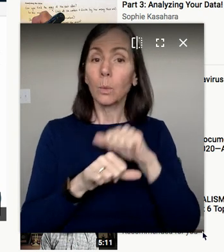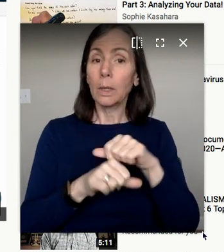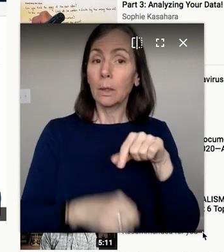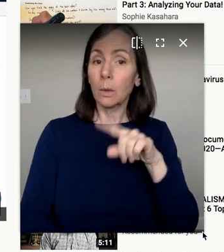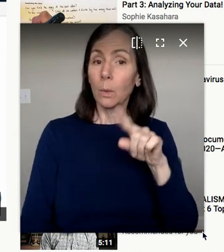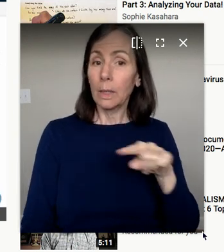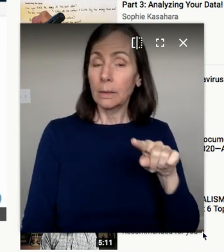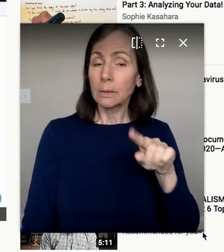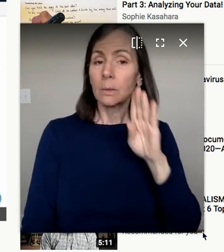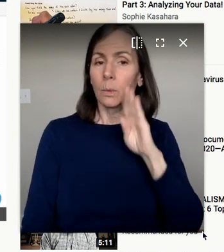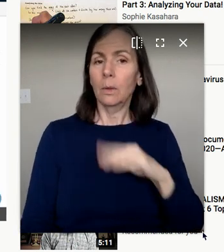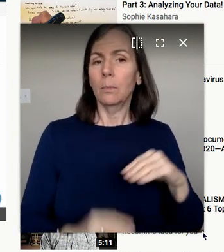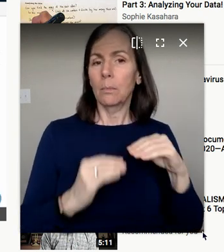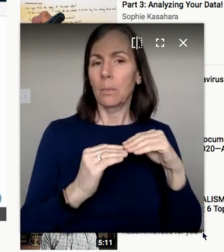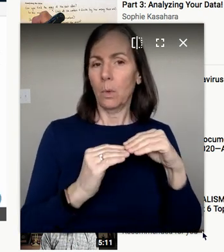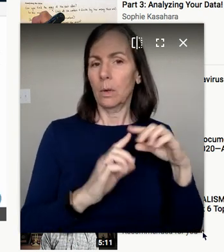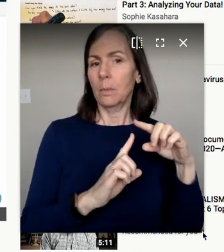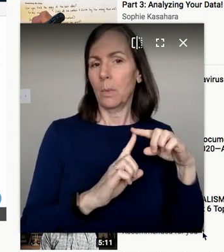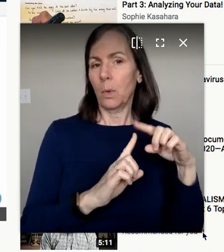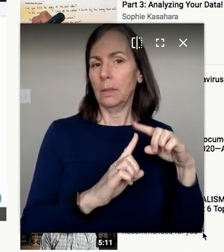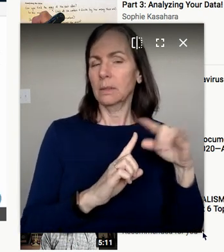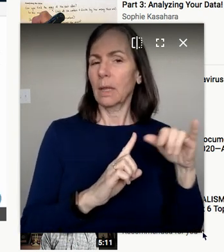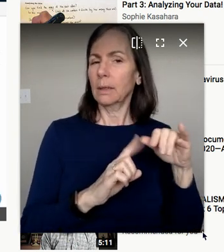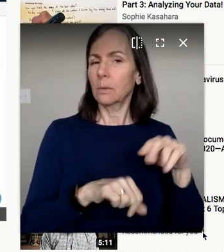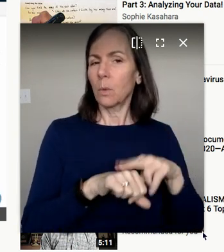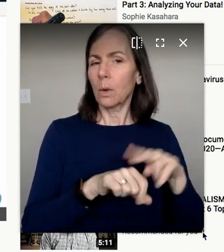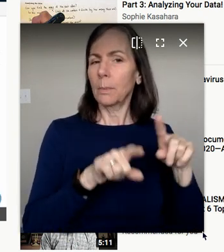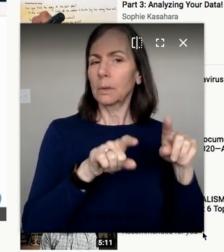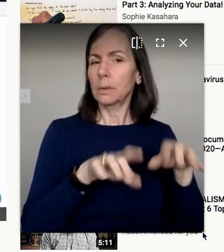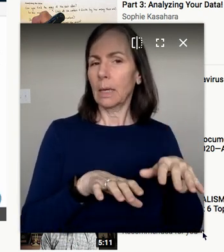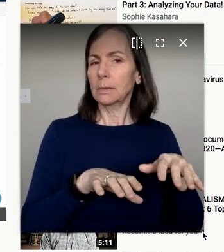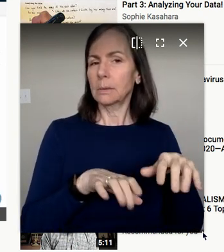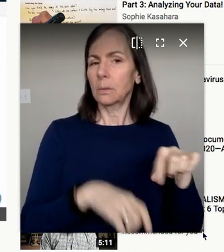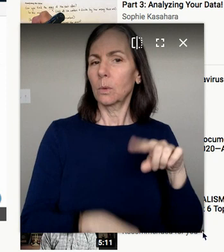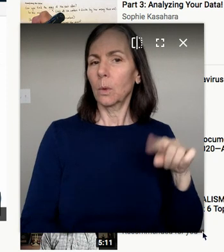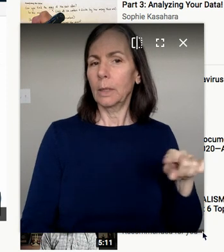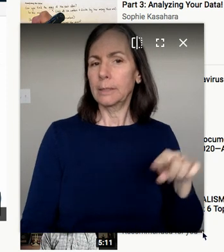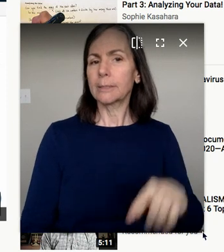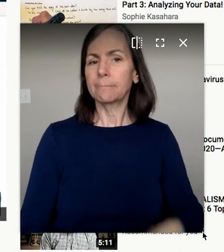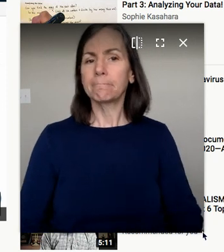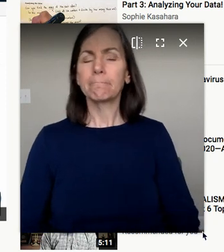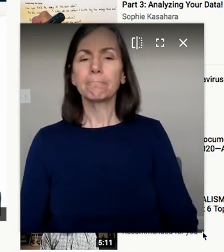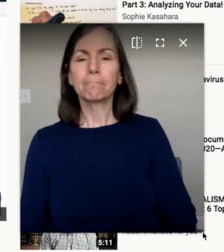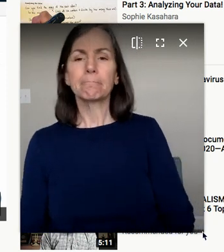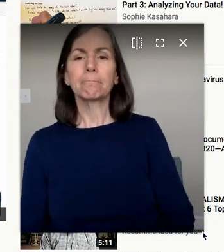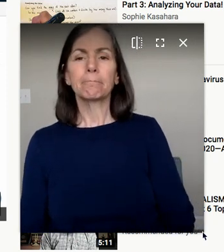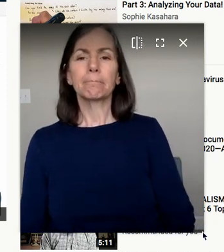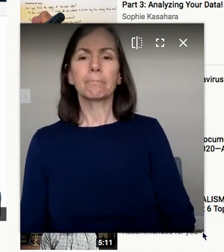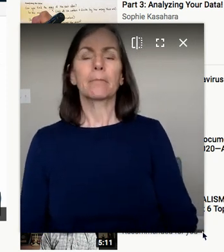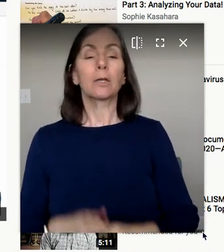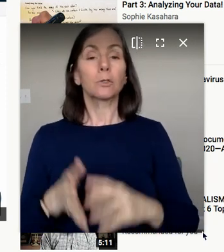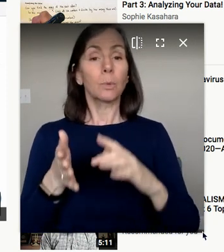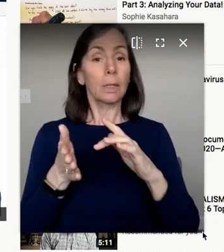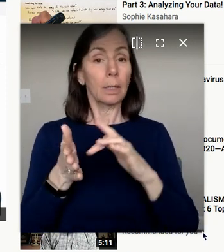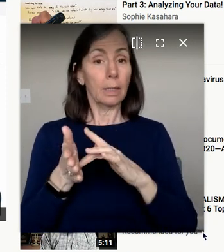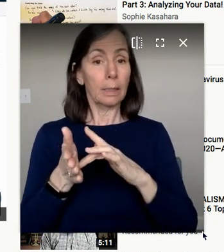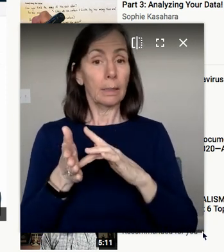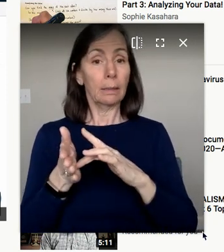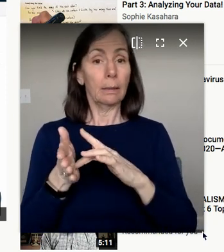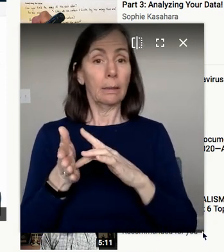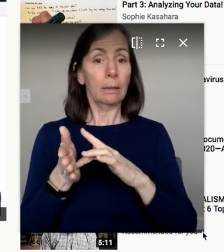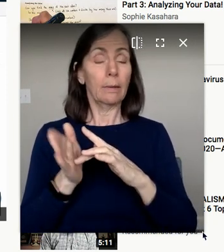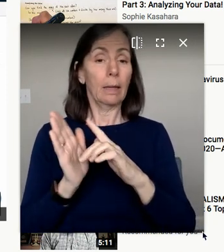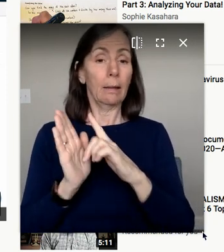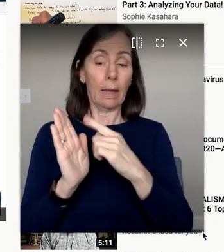same as a normal test or quiz in our class. So I'm going to click the button on the left